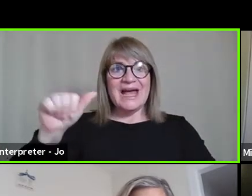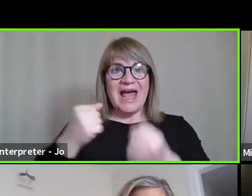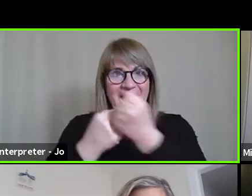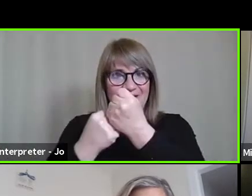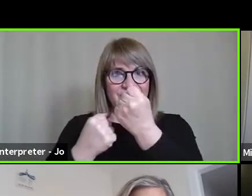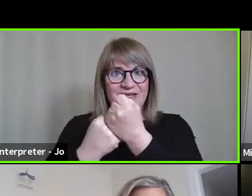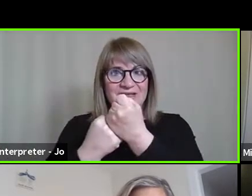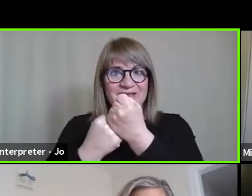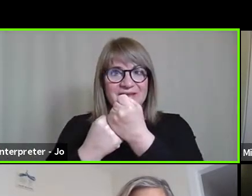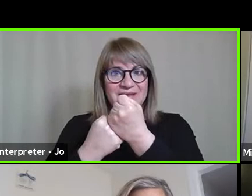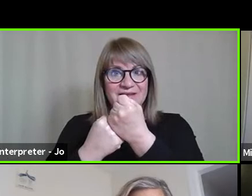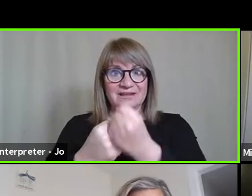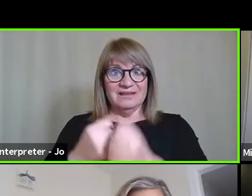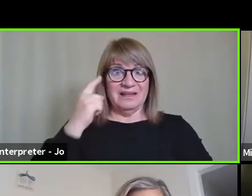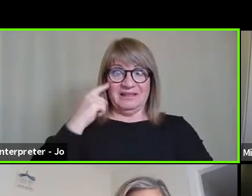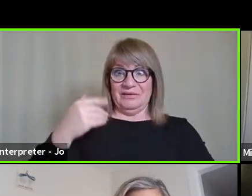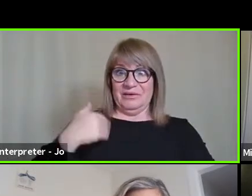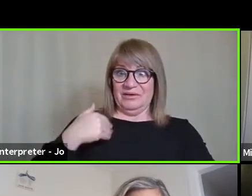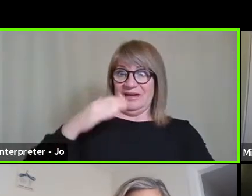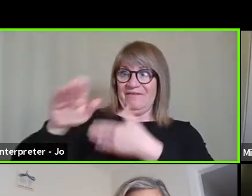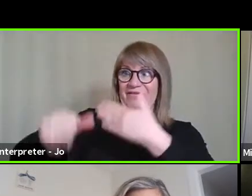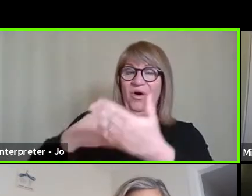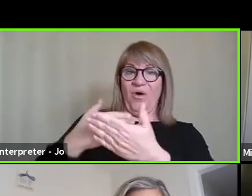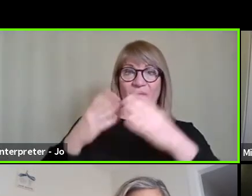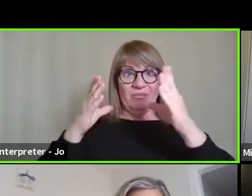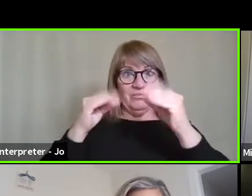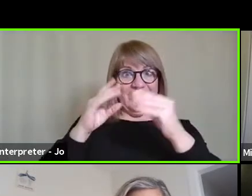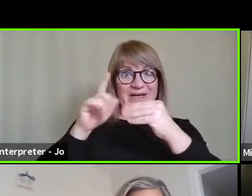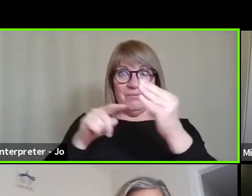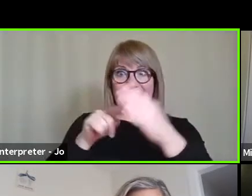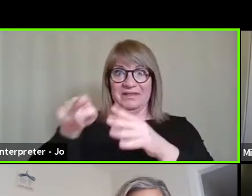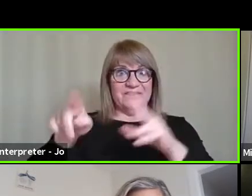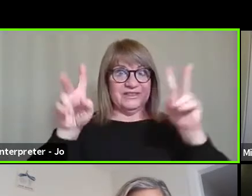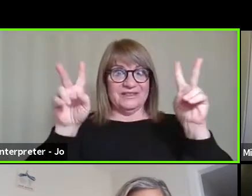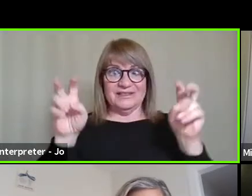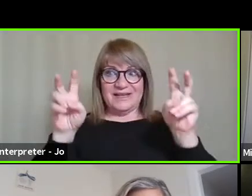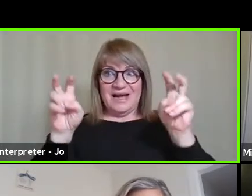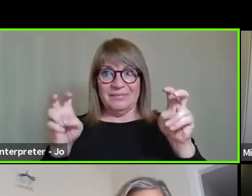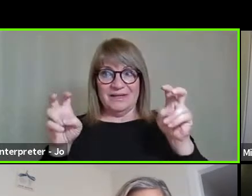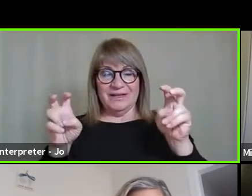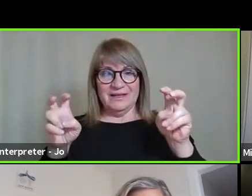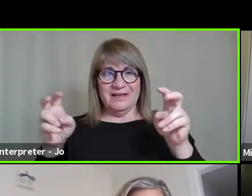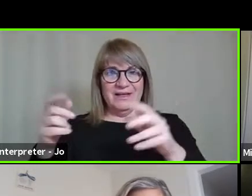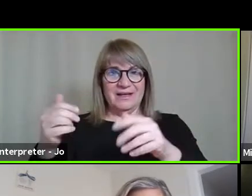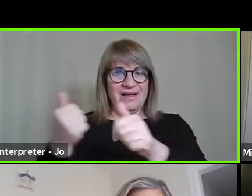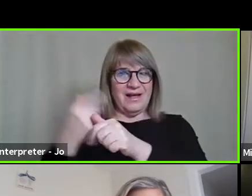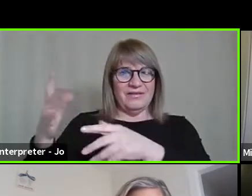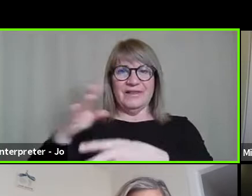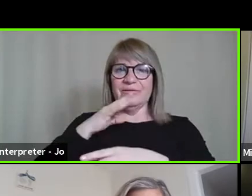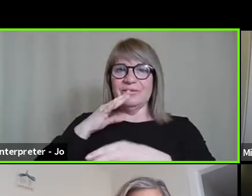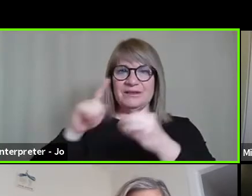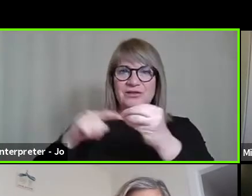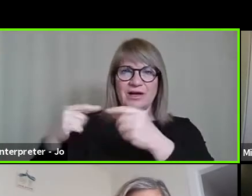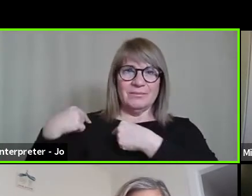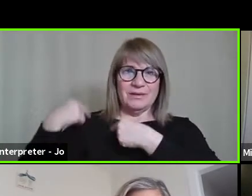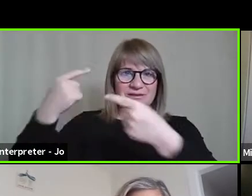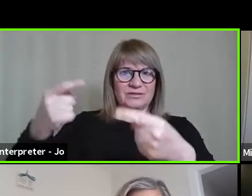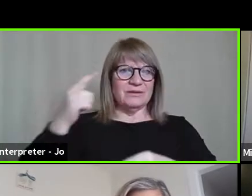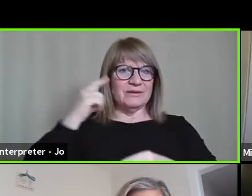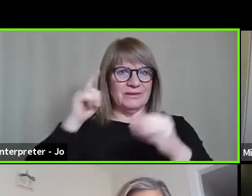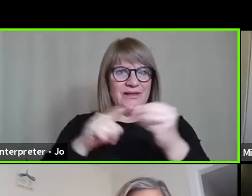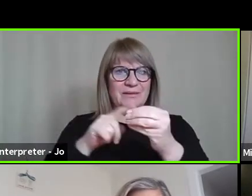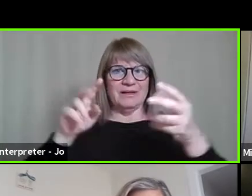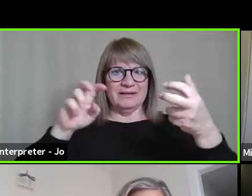something we could have a whole panel on and i think that that every thing we've been talking about so far we could be thinking about this issue in